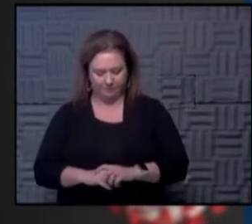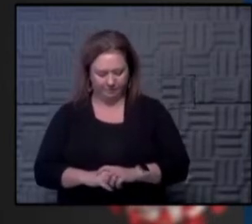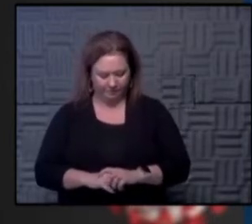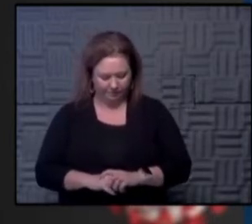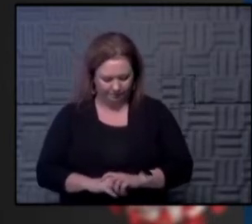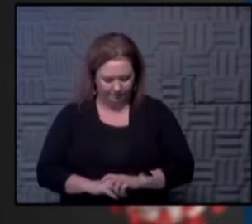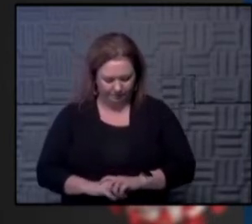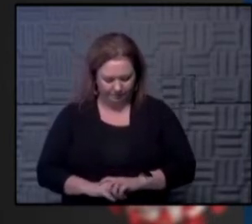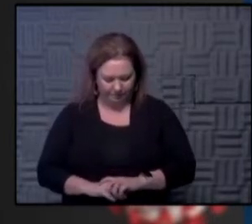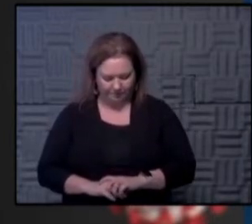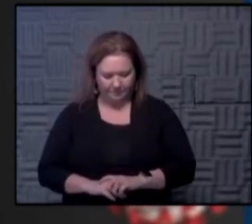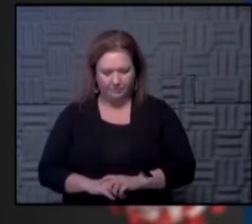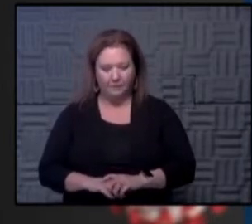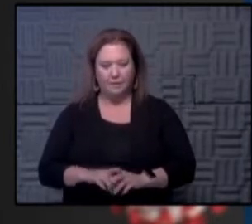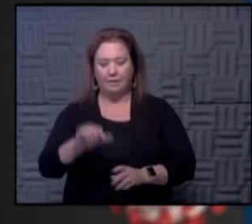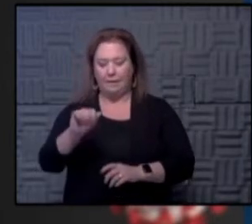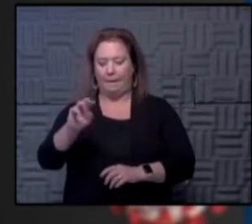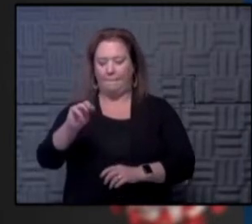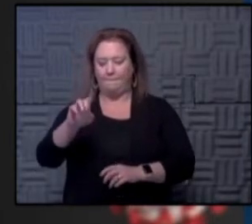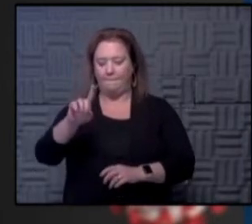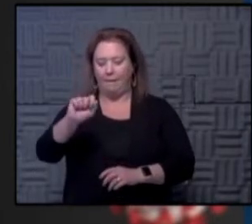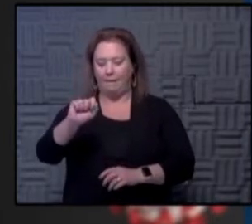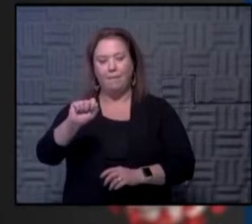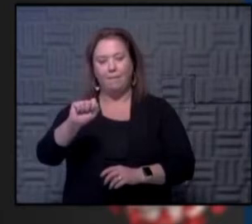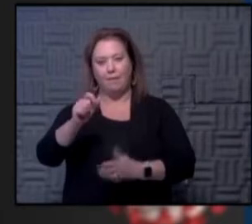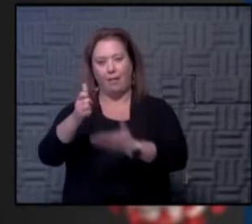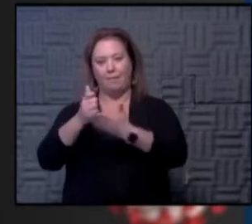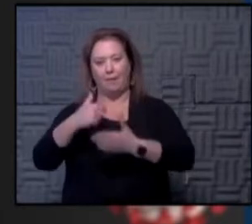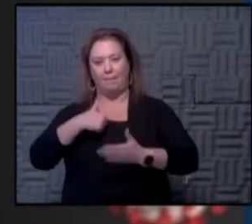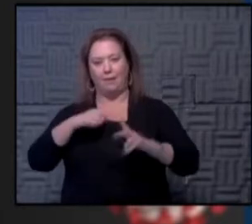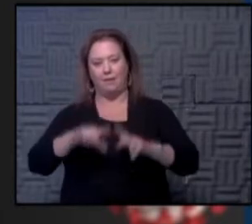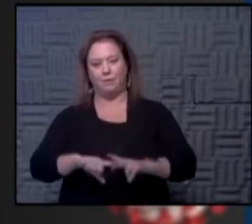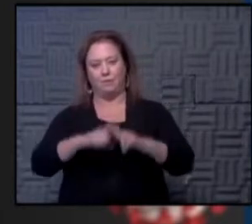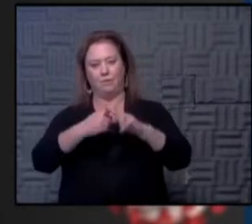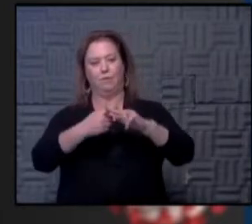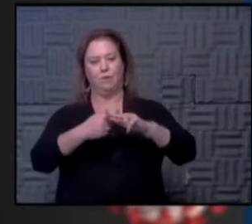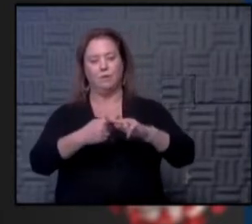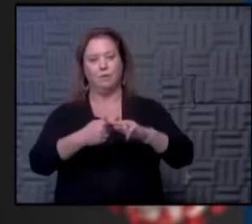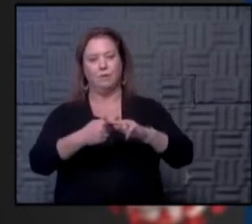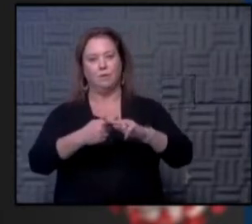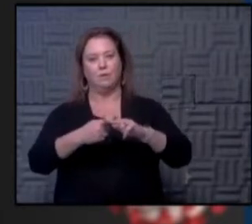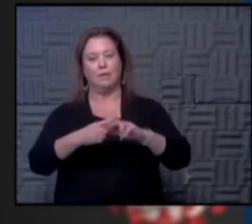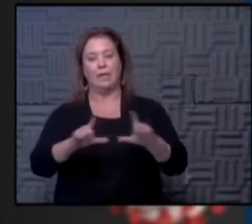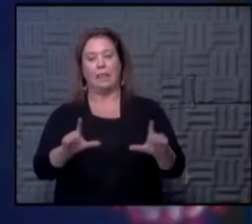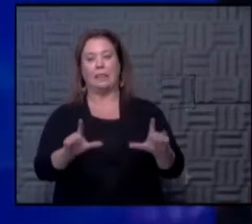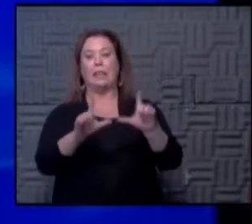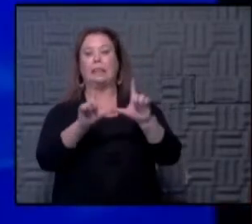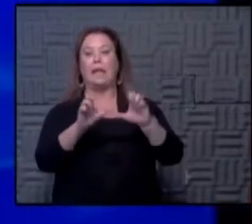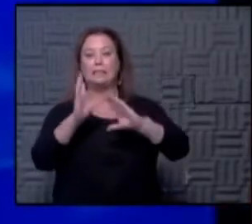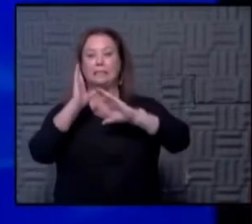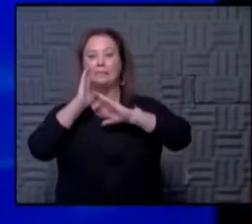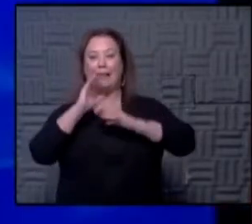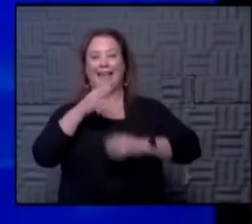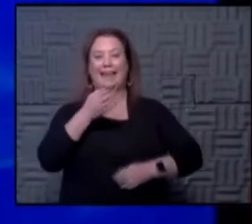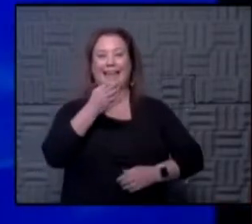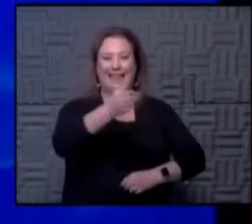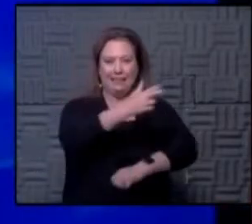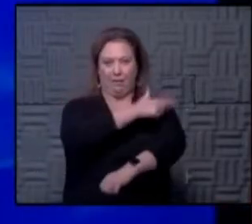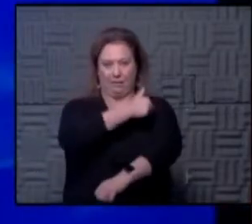Amanda will undoubtedly help me out here, but I'll start by saying licensed beds in a hospital